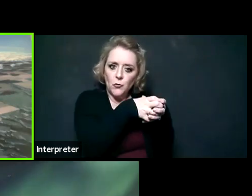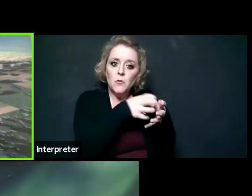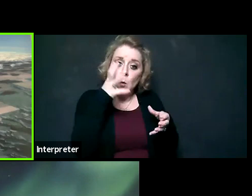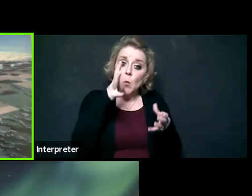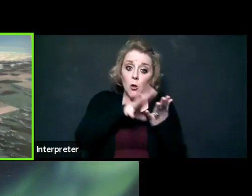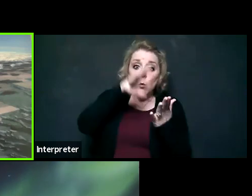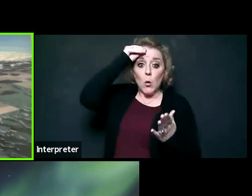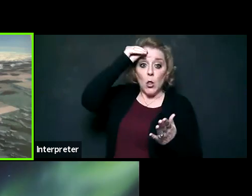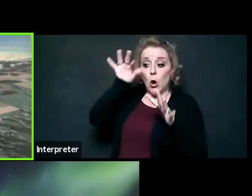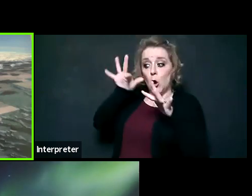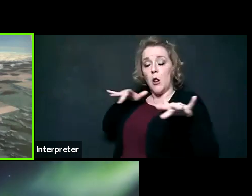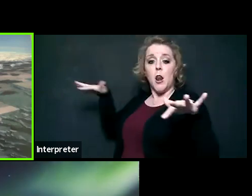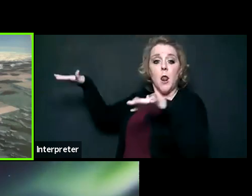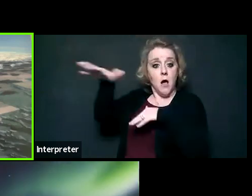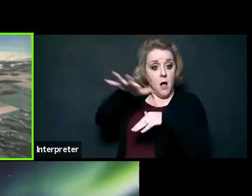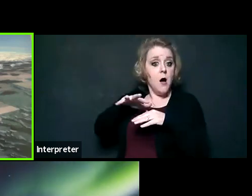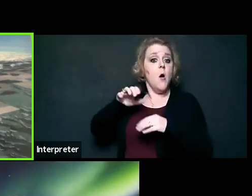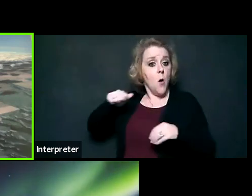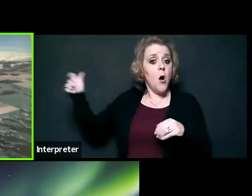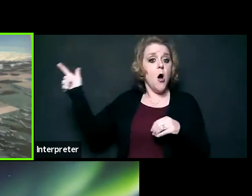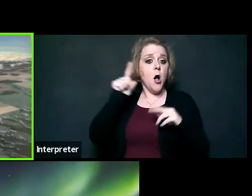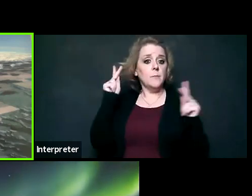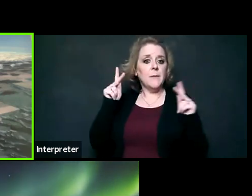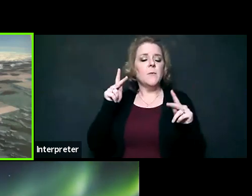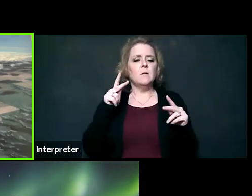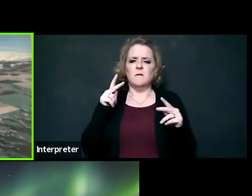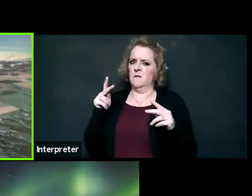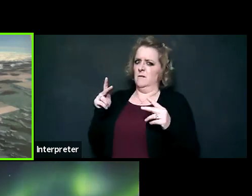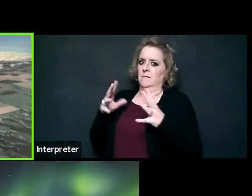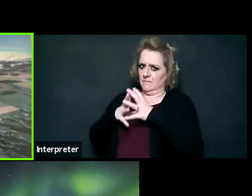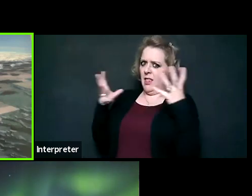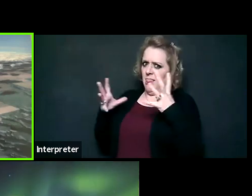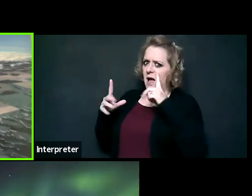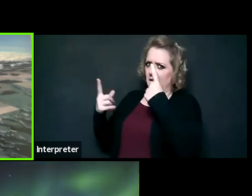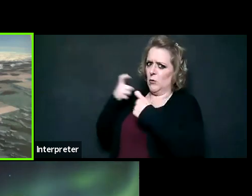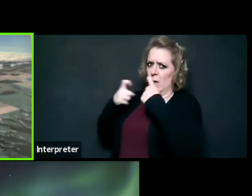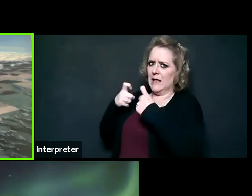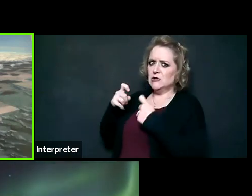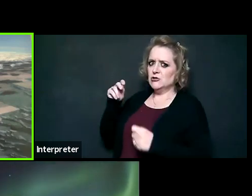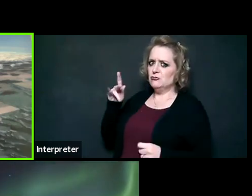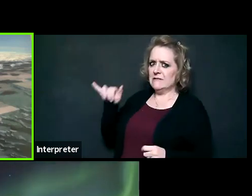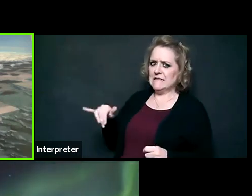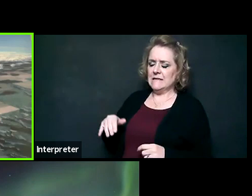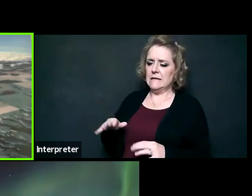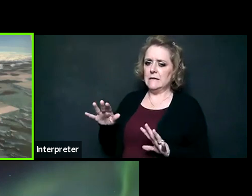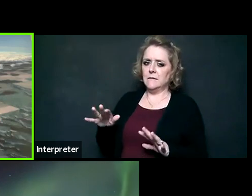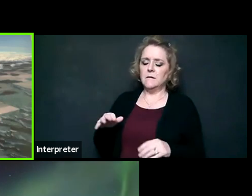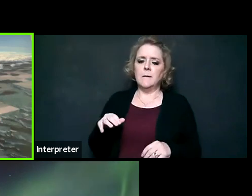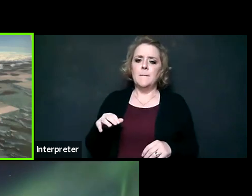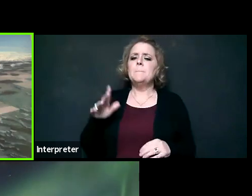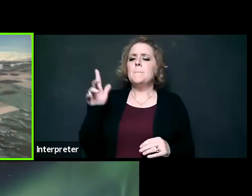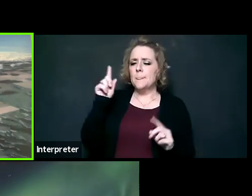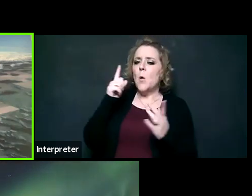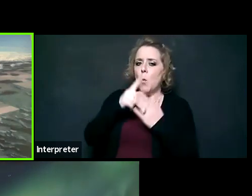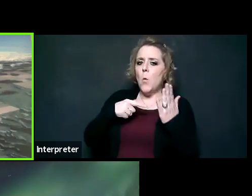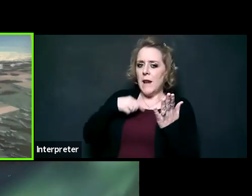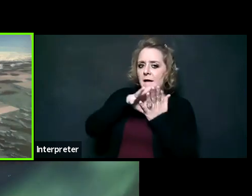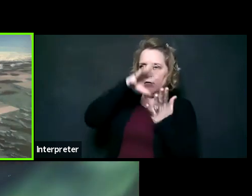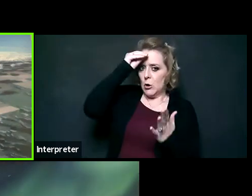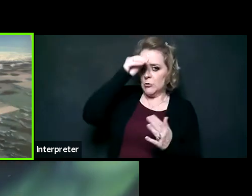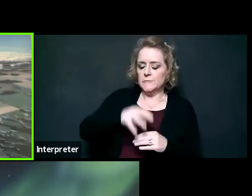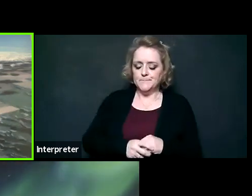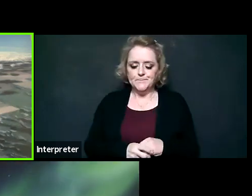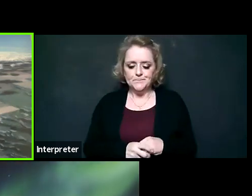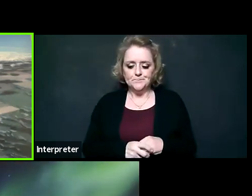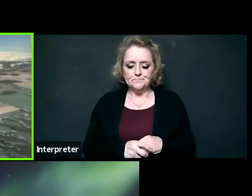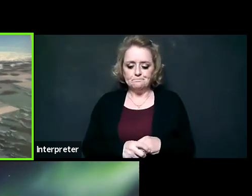Well, that's a lot of question there, Christy. I know, but Here's what I've learned. I've learned